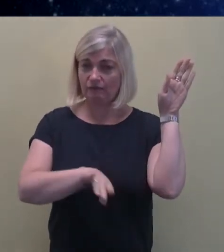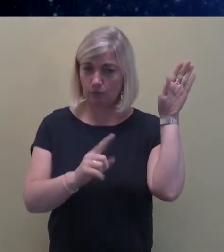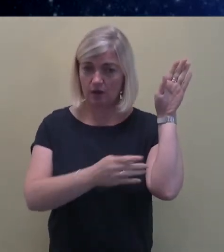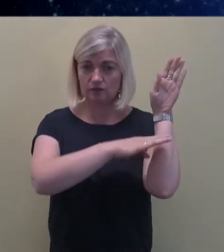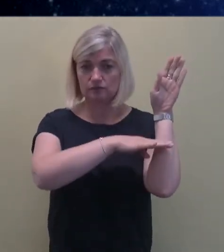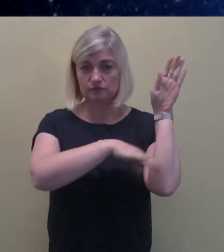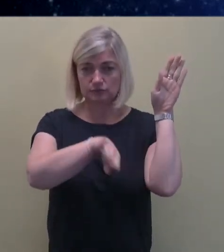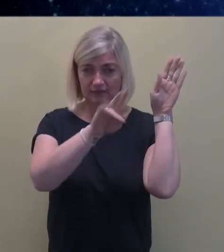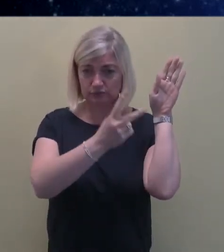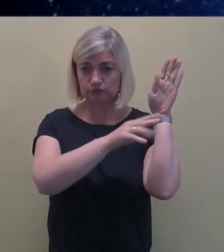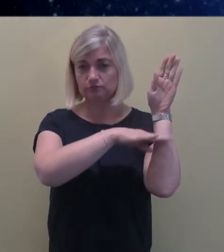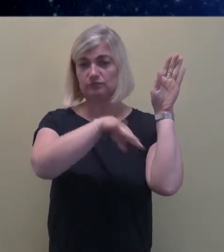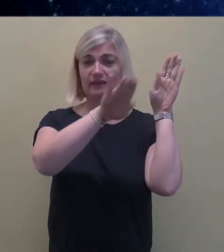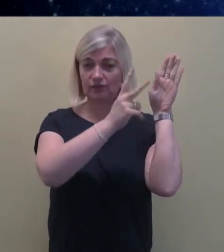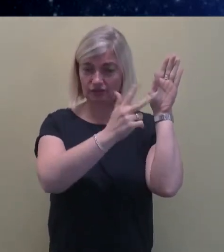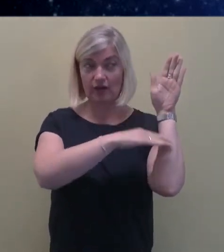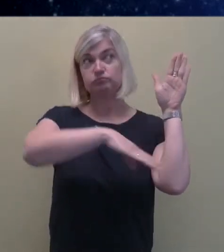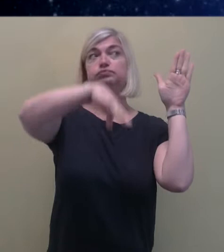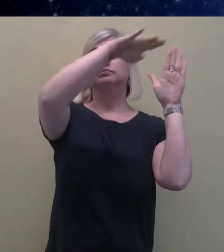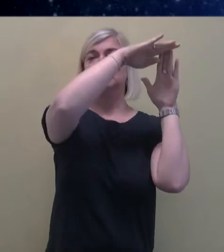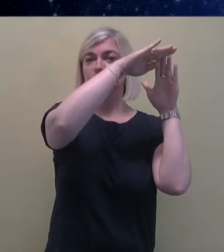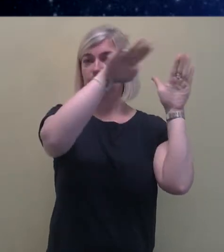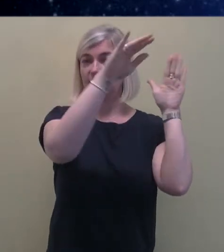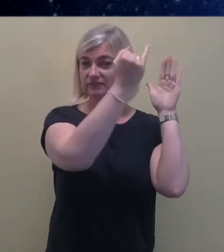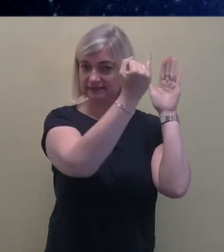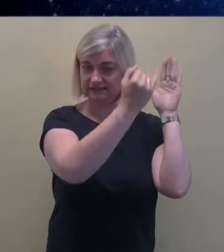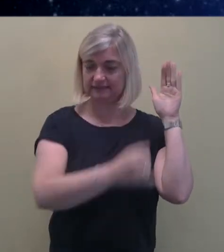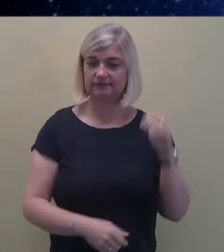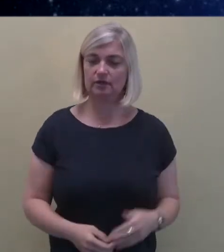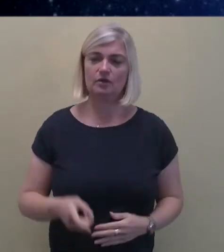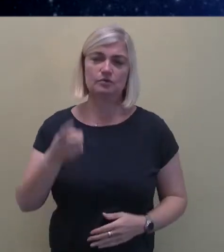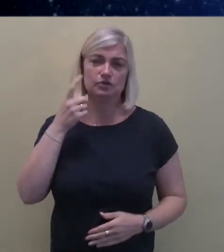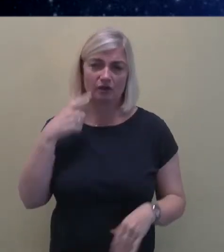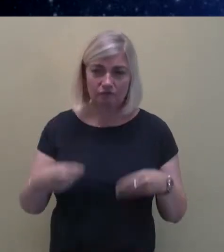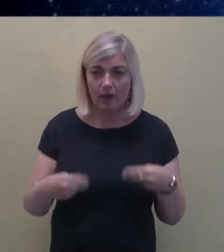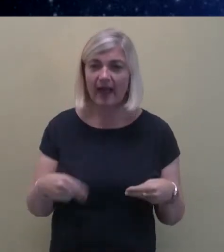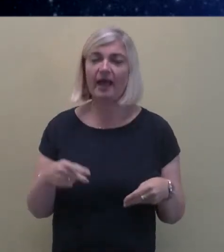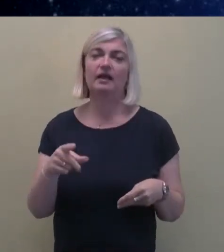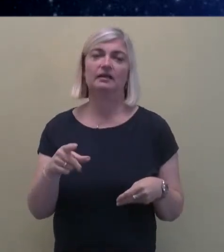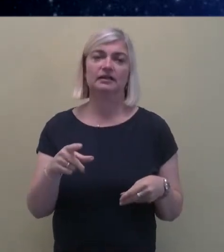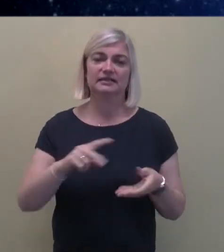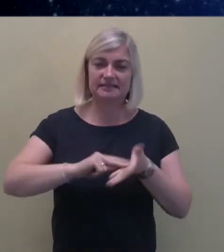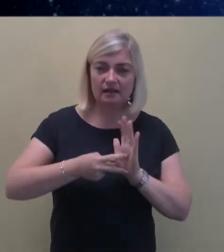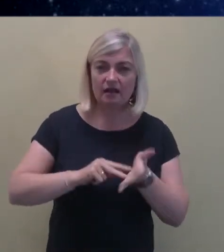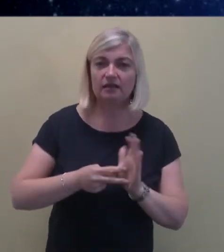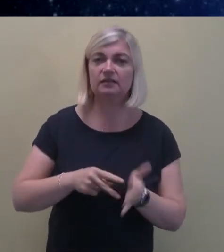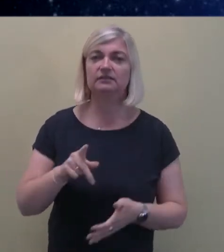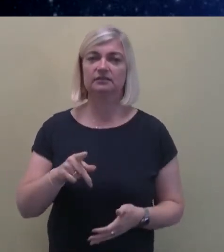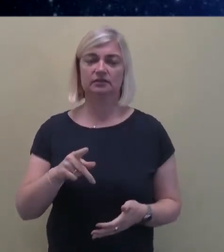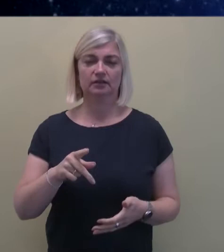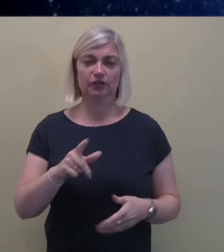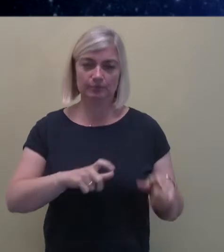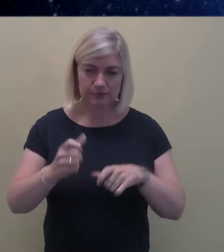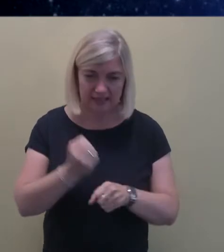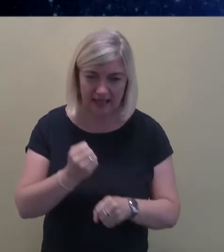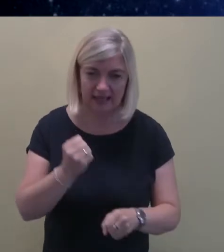here, we provide those reset opportunities as well in college along with your main course studies. So it's a kind of a good bundle